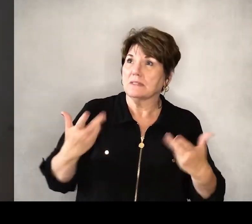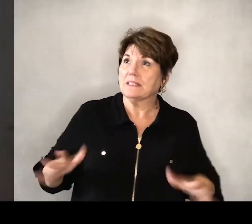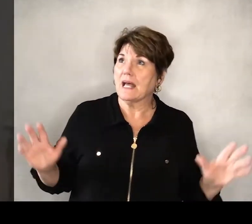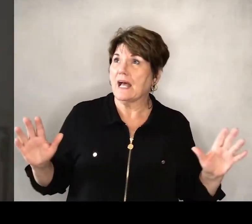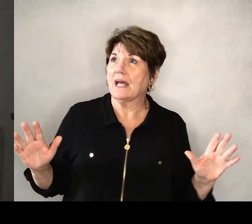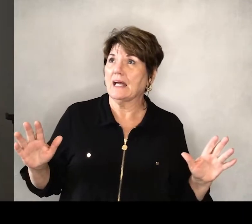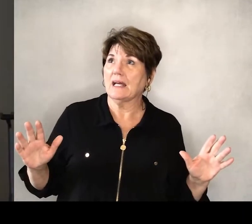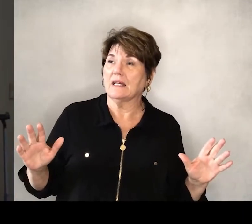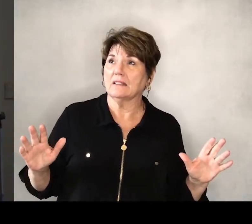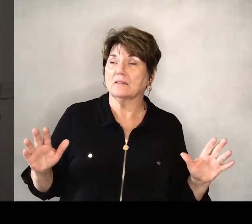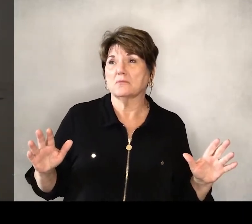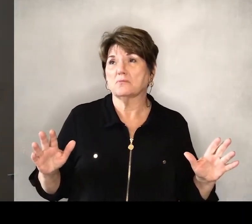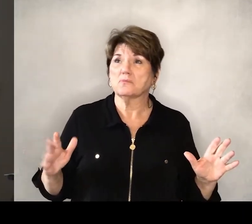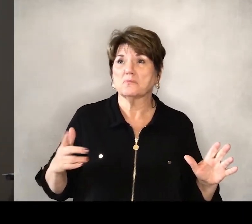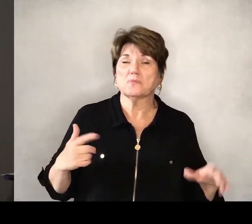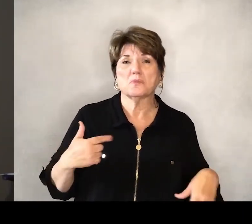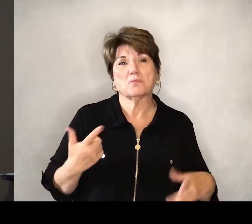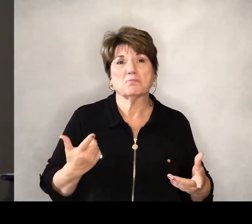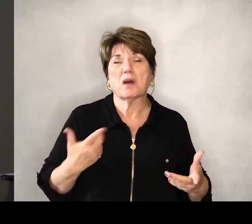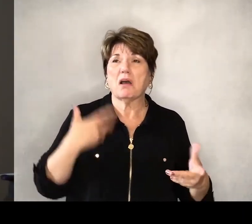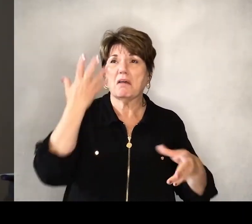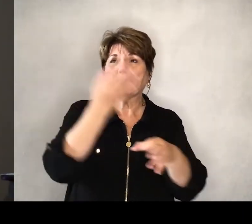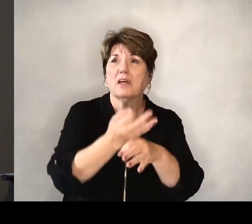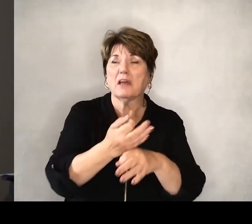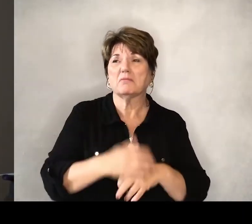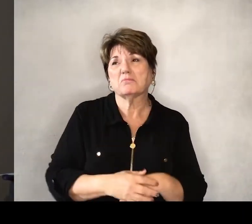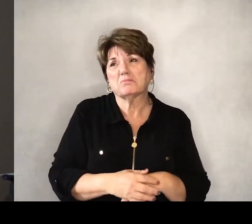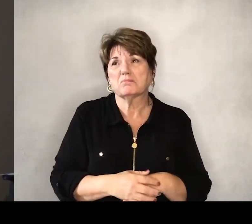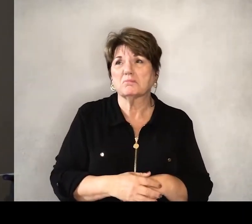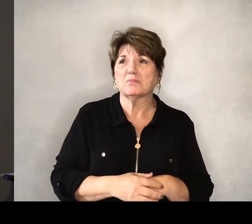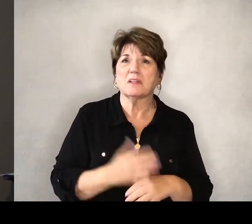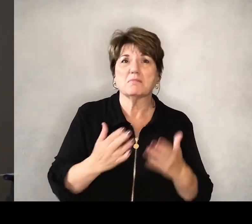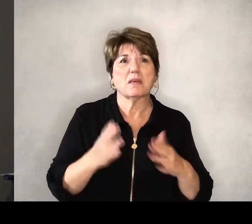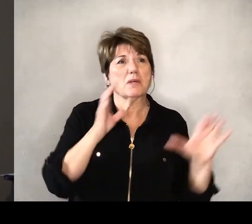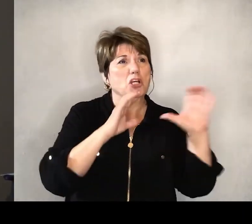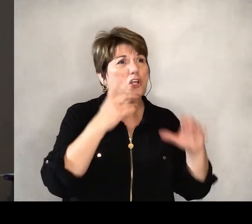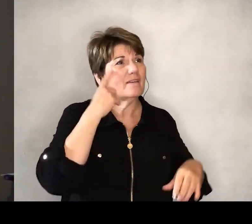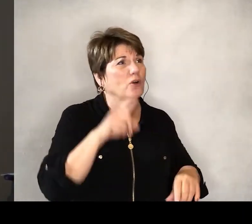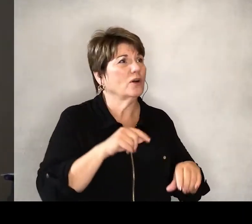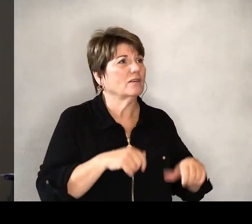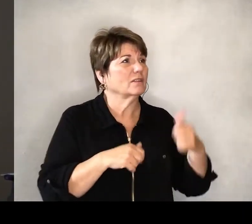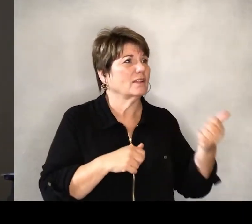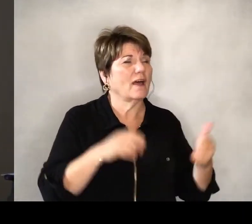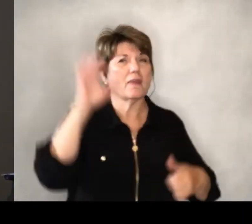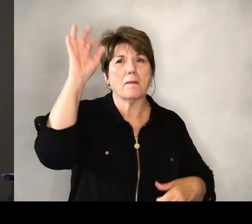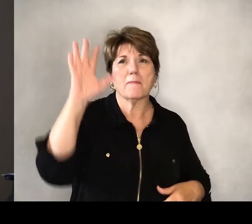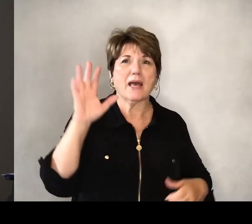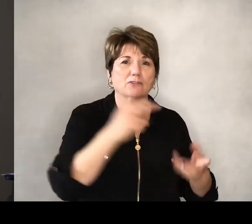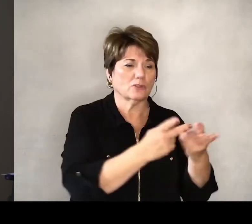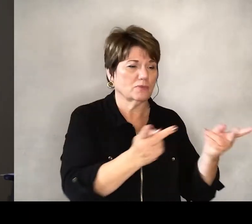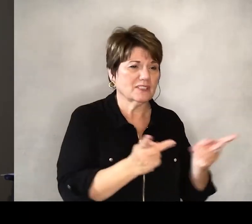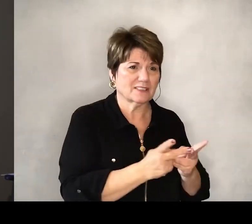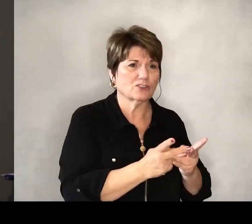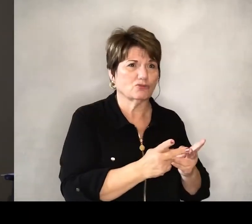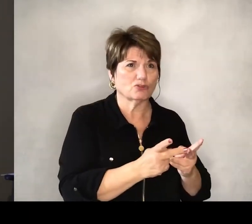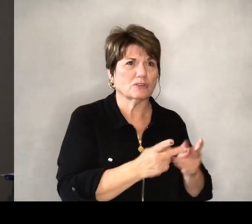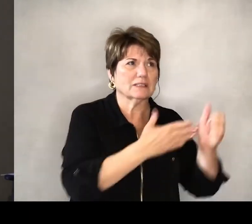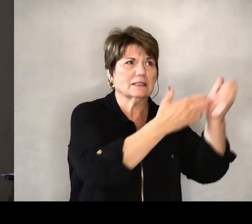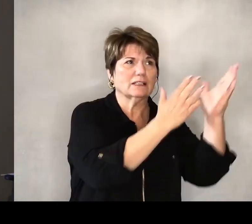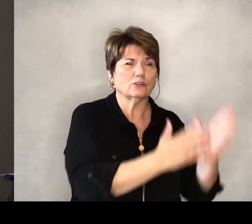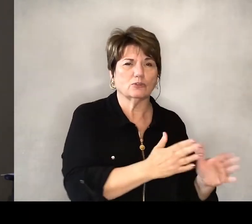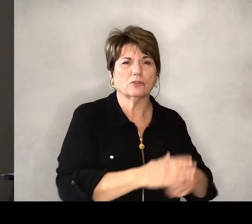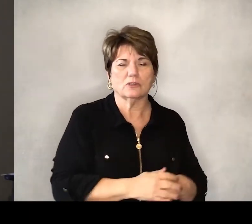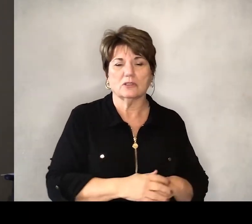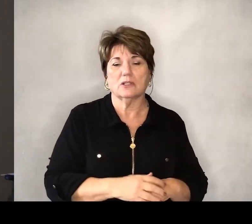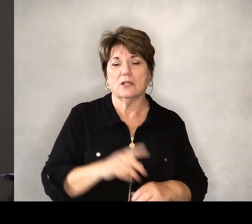done, and I never saw them. So I kind of walked in a place of faith to sort of say, I think I probably should start looking for maybe a pastoral position, a senior pastor position. So in